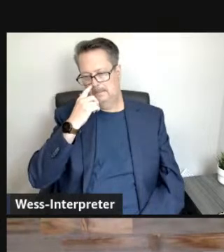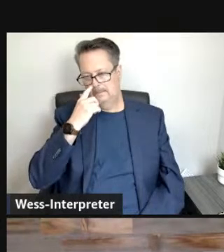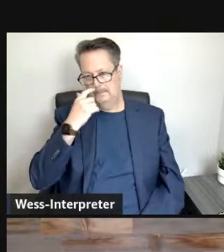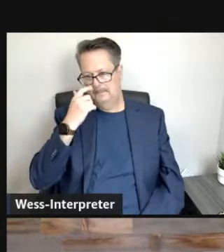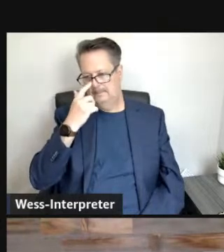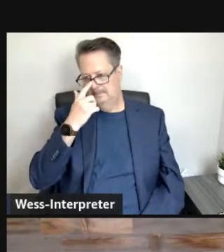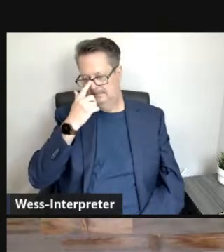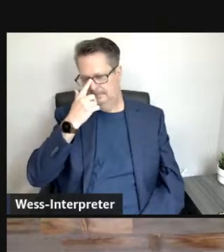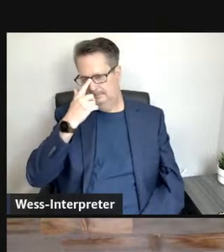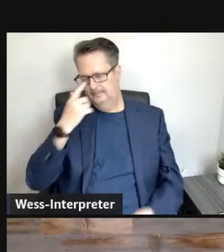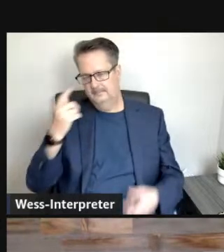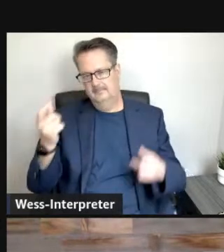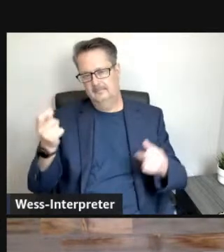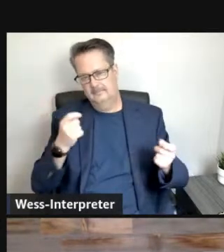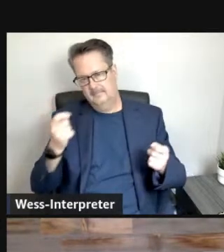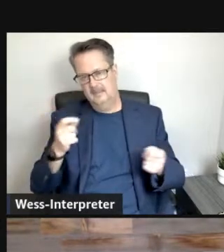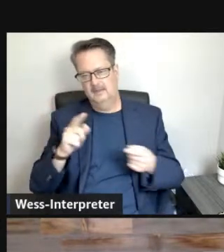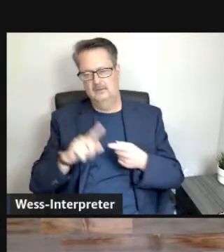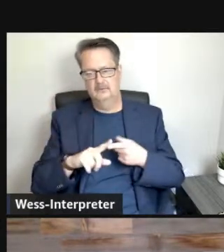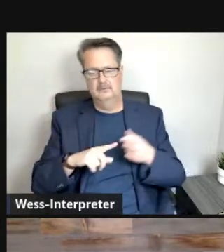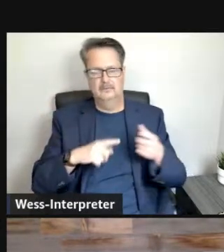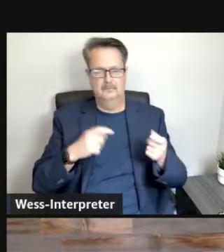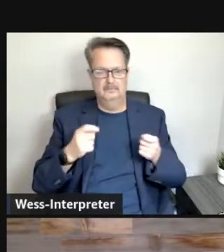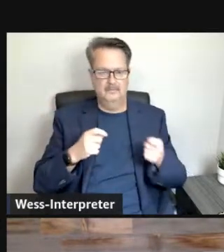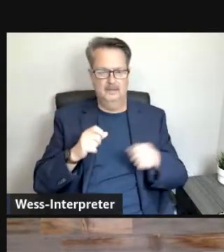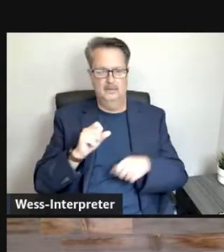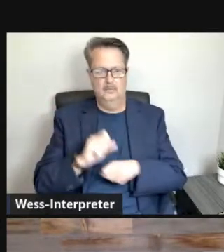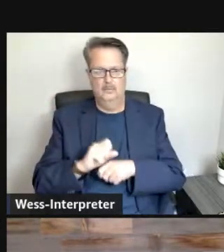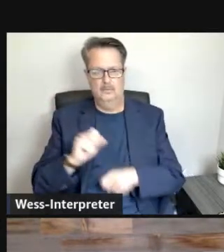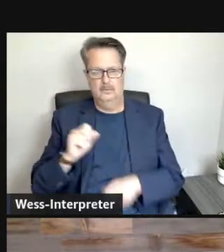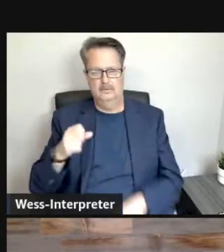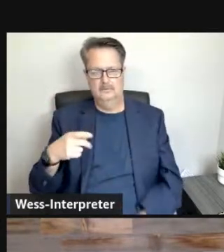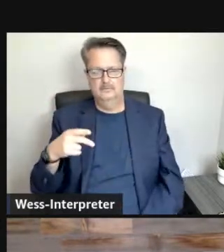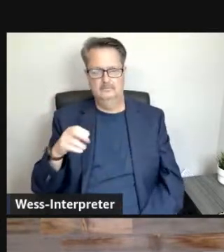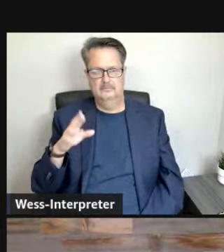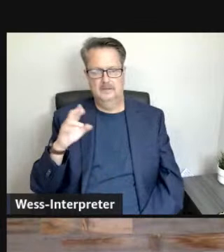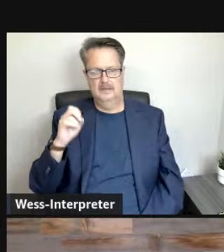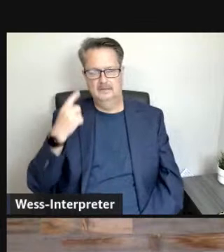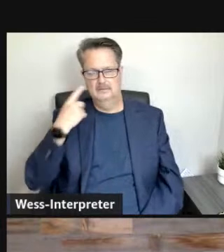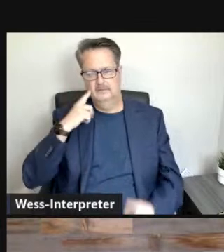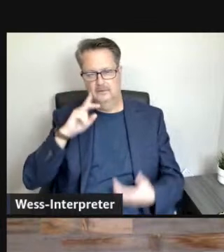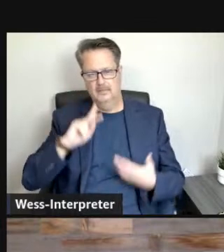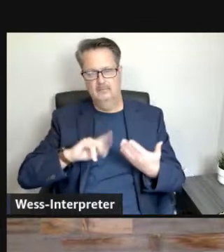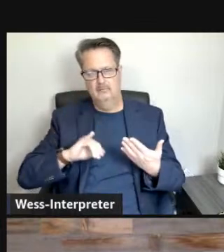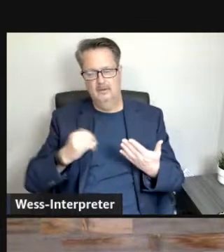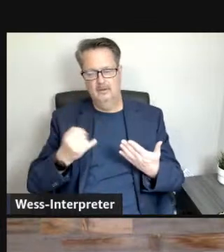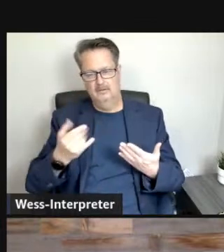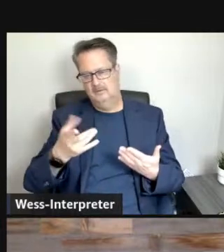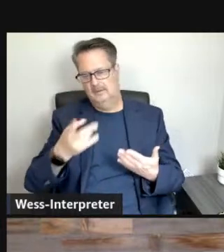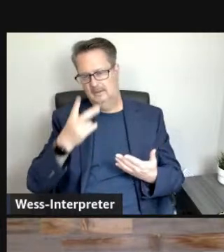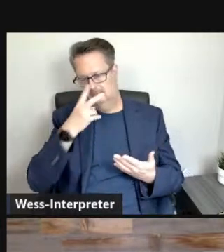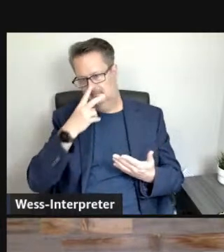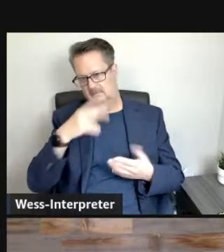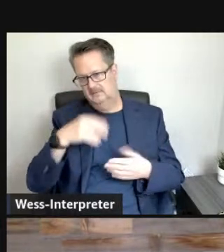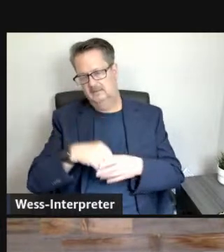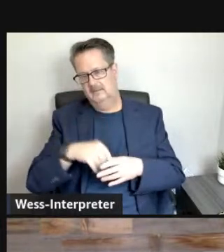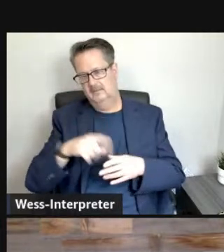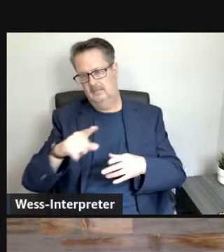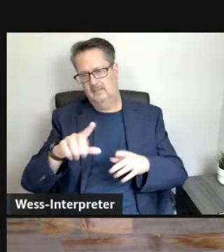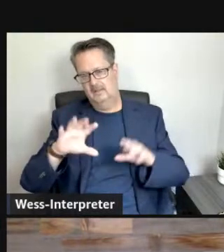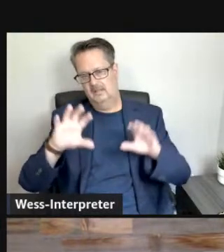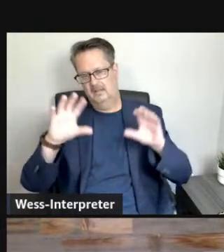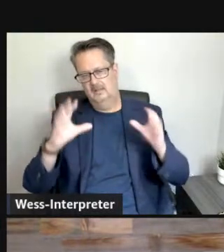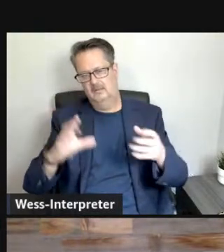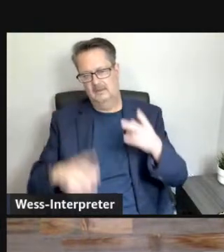manage Grafana workspace I have created for this project. So here you can see in the cluster, you can see